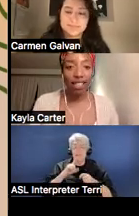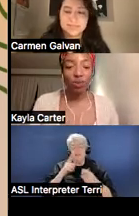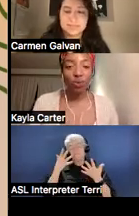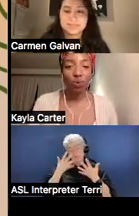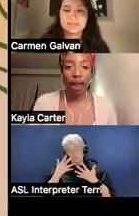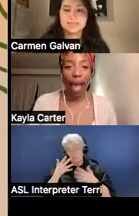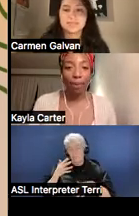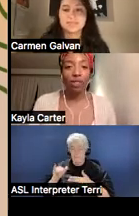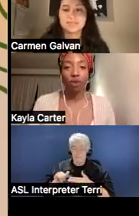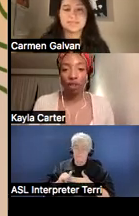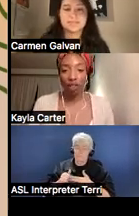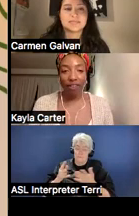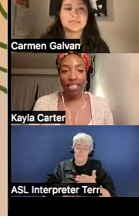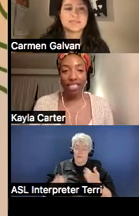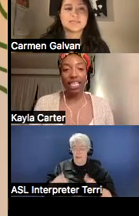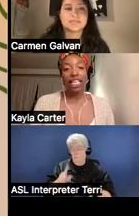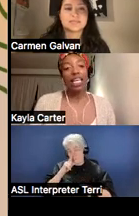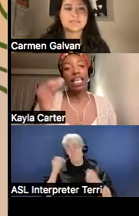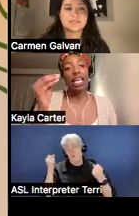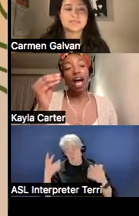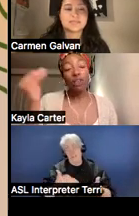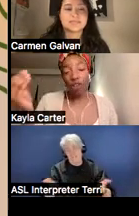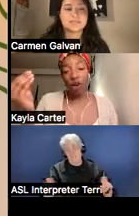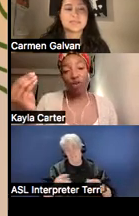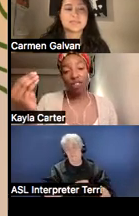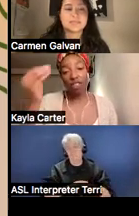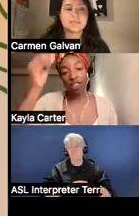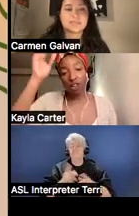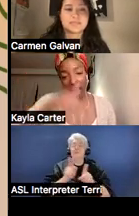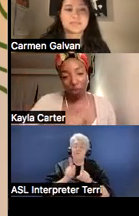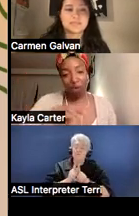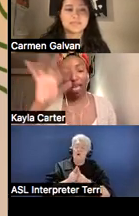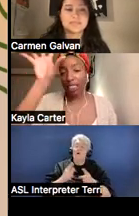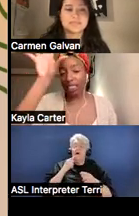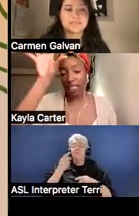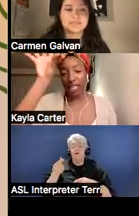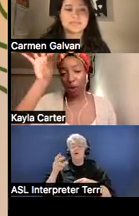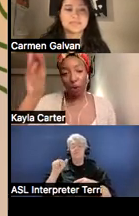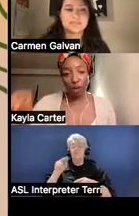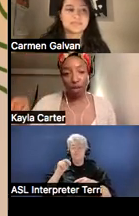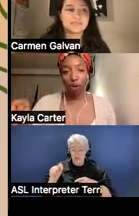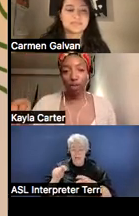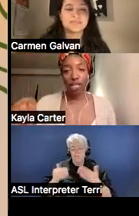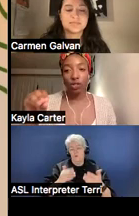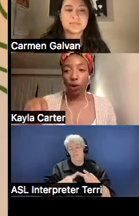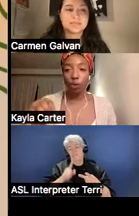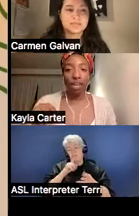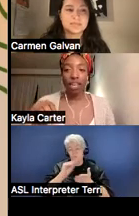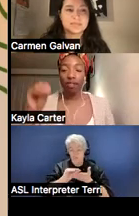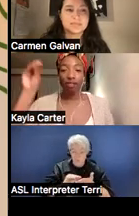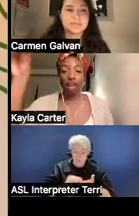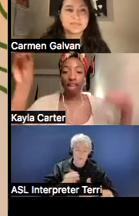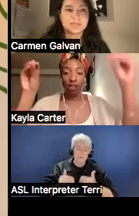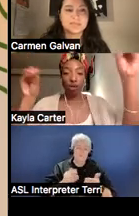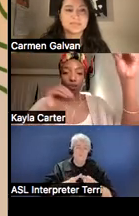that is what happens for a lot of us. Also, the grant process, the reporting process, so many